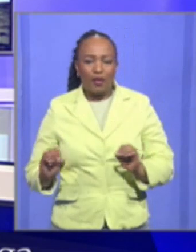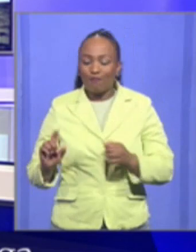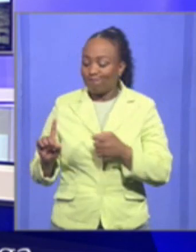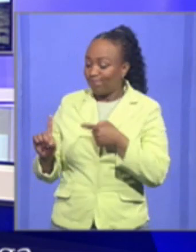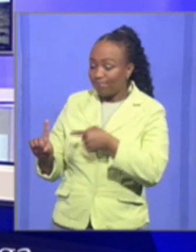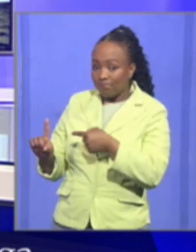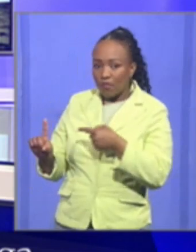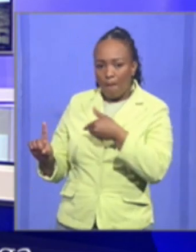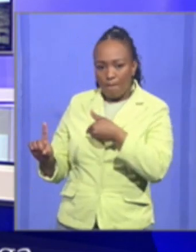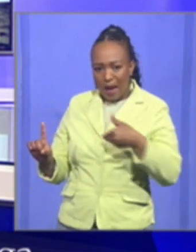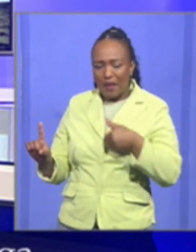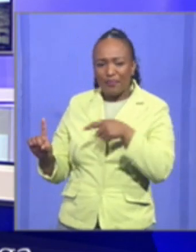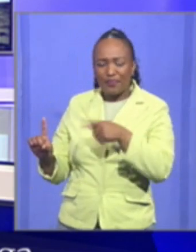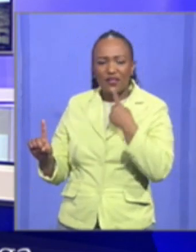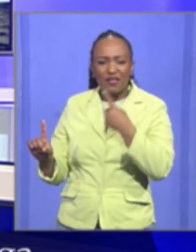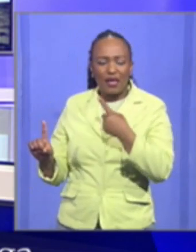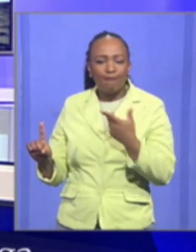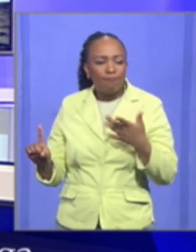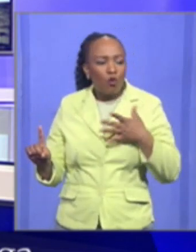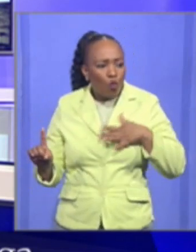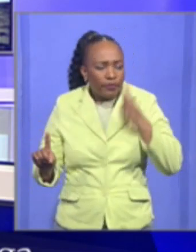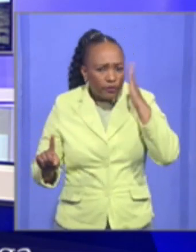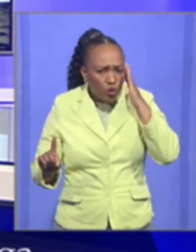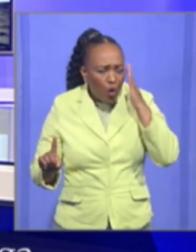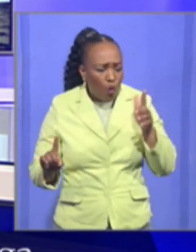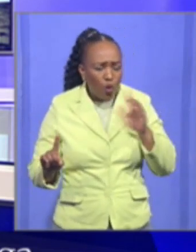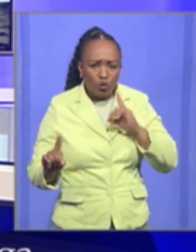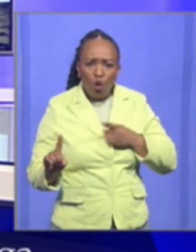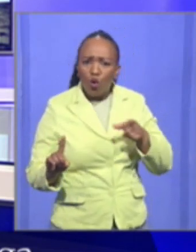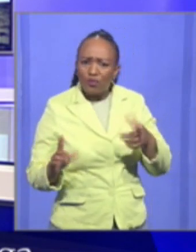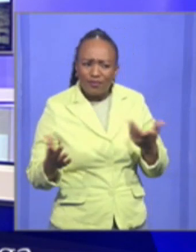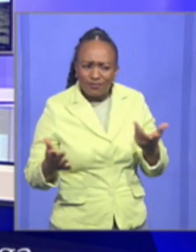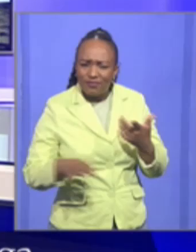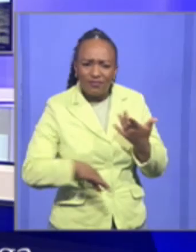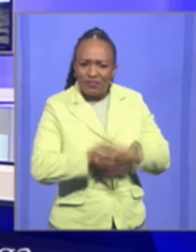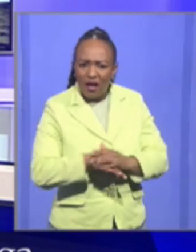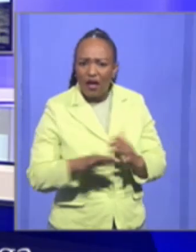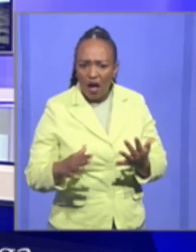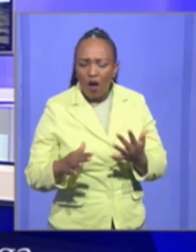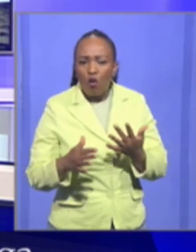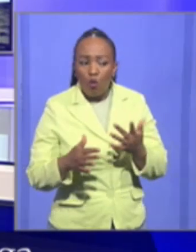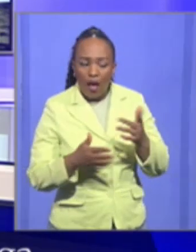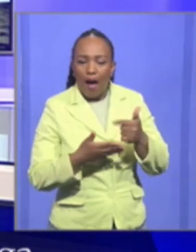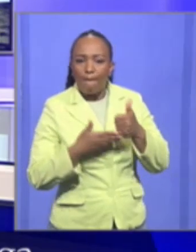re go tseba seo se bolailego morwedi wa gagwe go tla mo thuša go amogela.